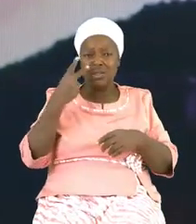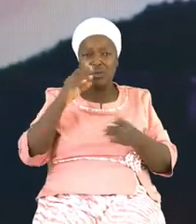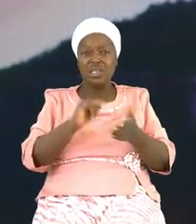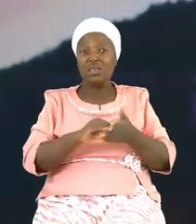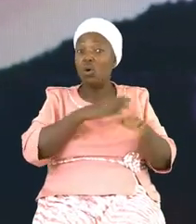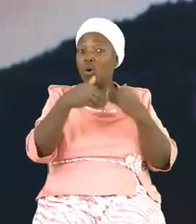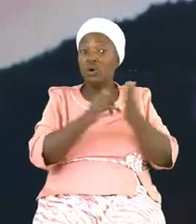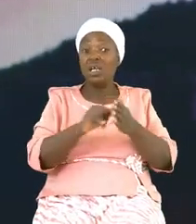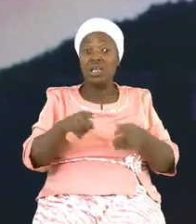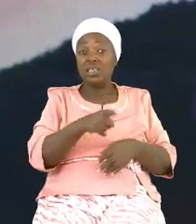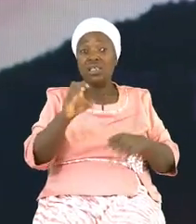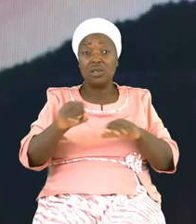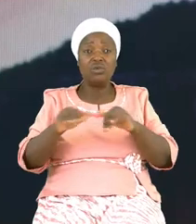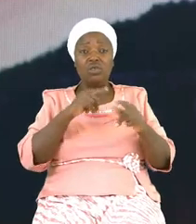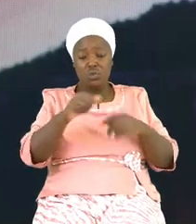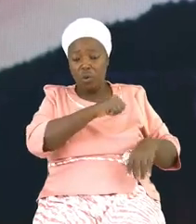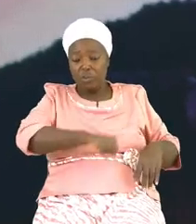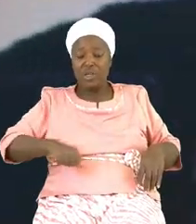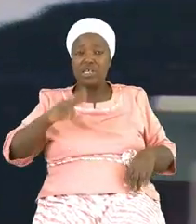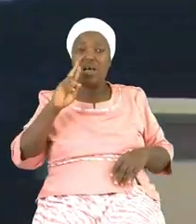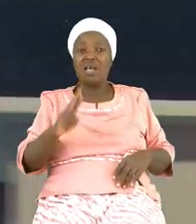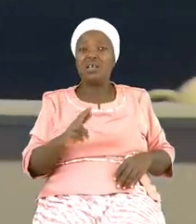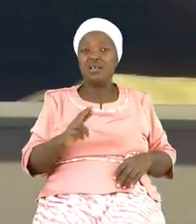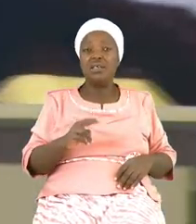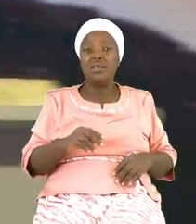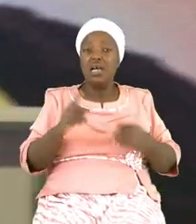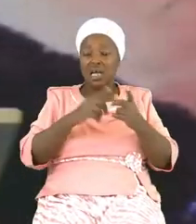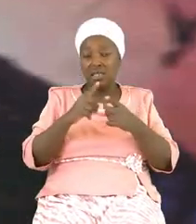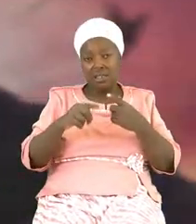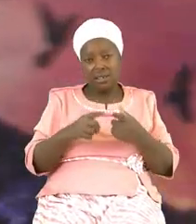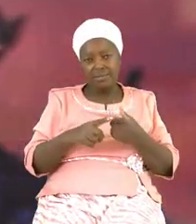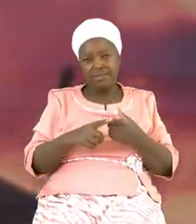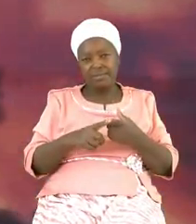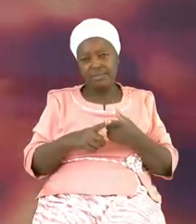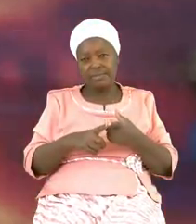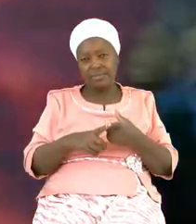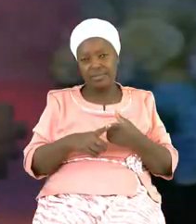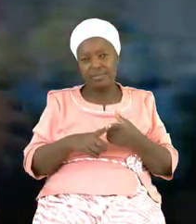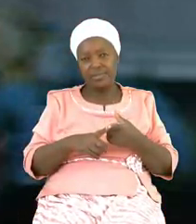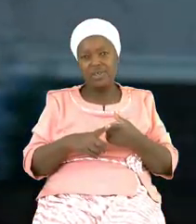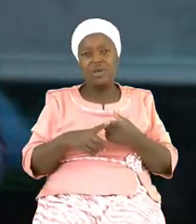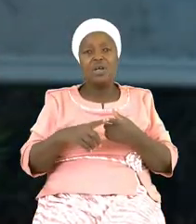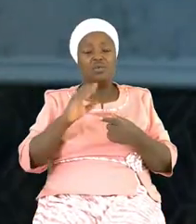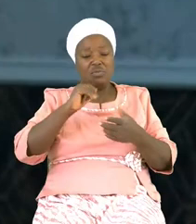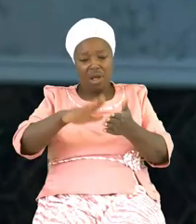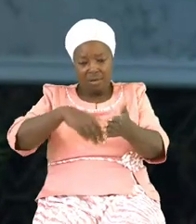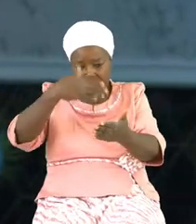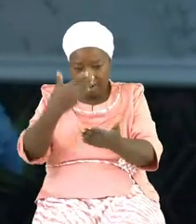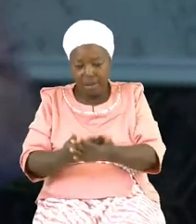is to do operation for her. And then we arrived. As we